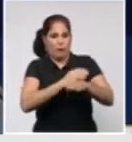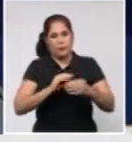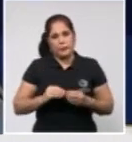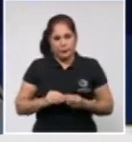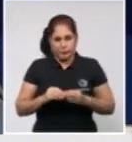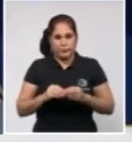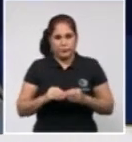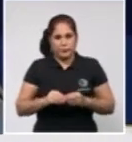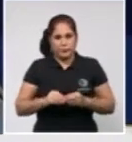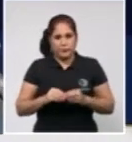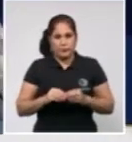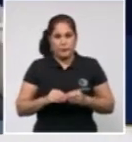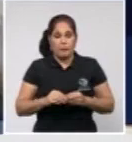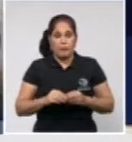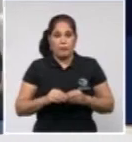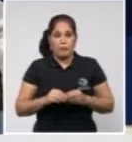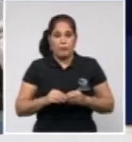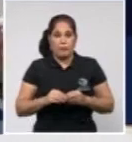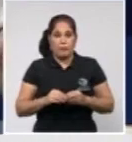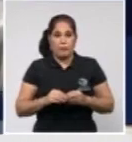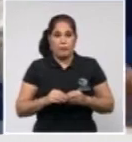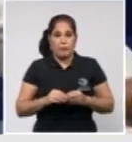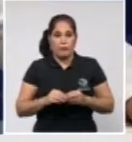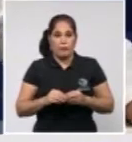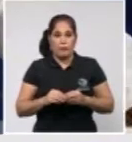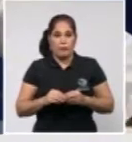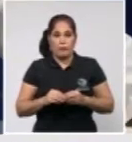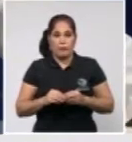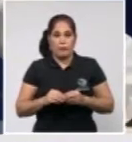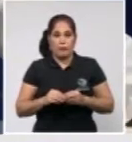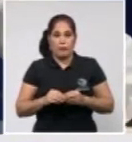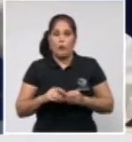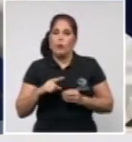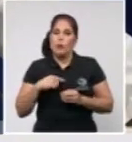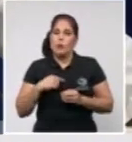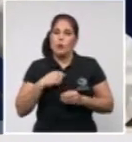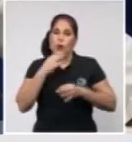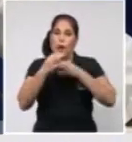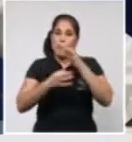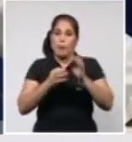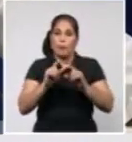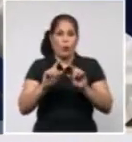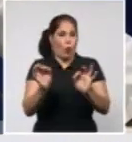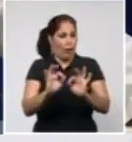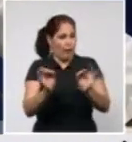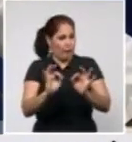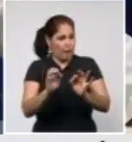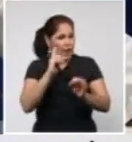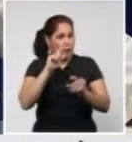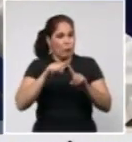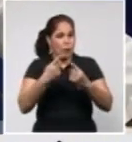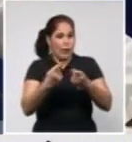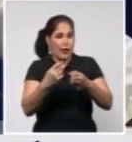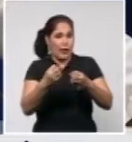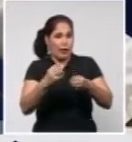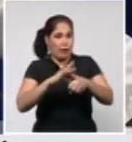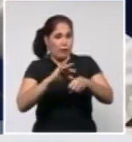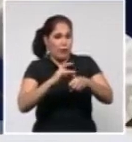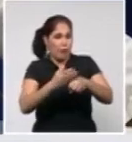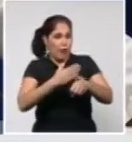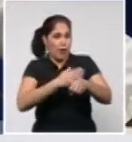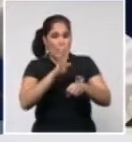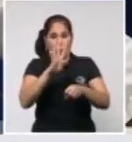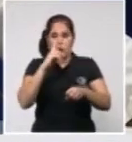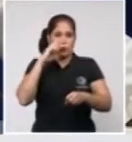yesterday, 54 are male, representing 51% of all cases, and